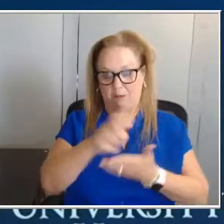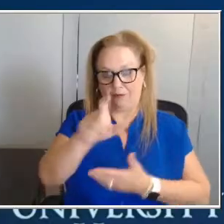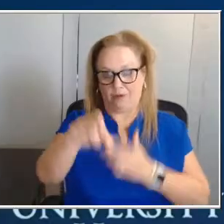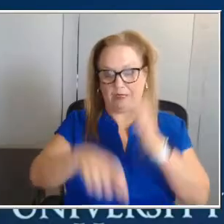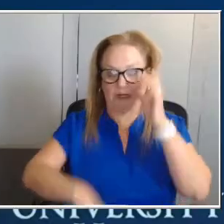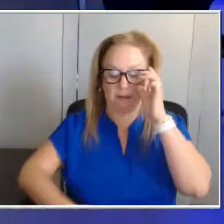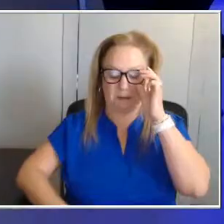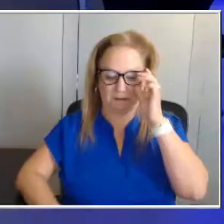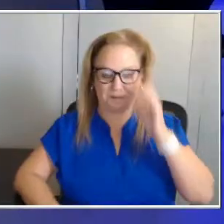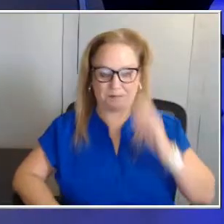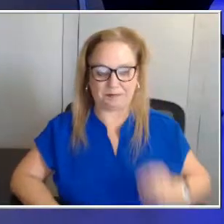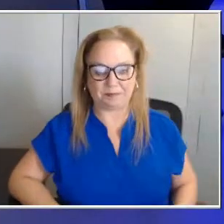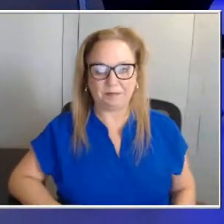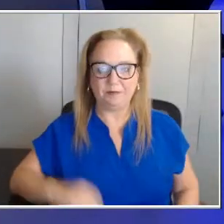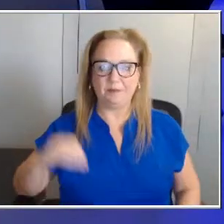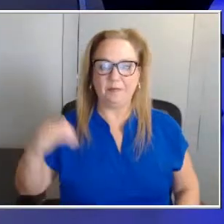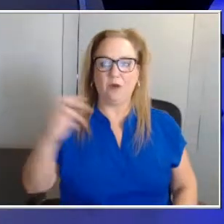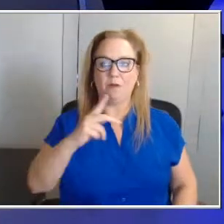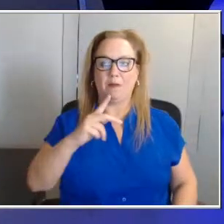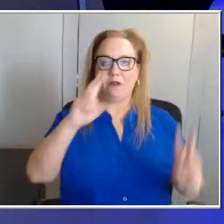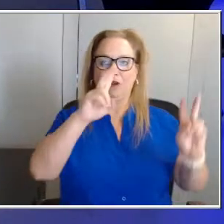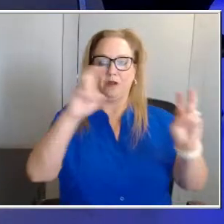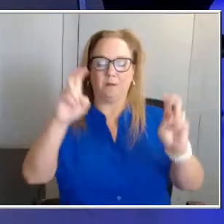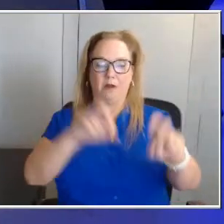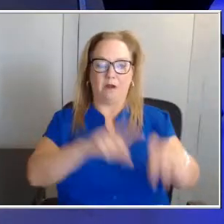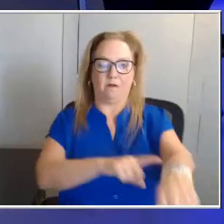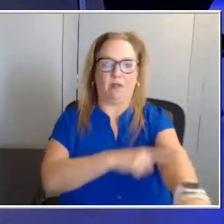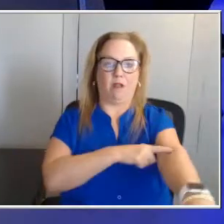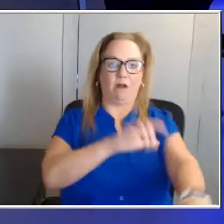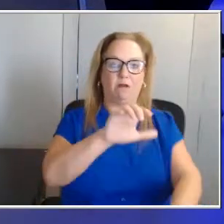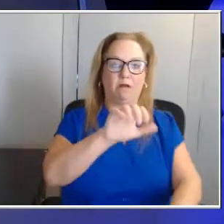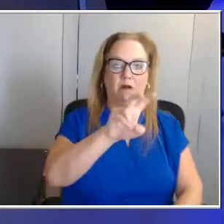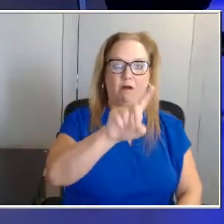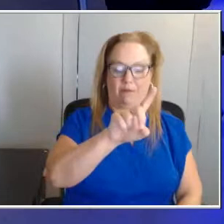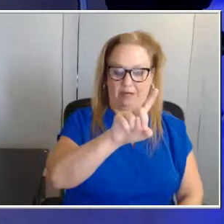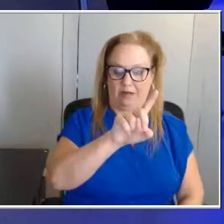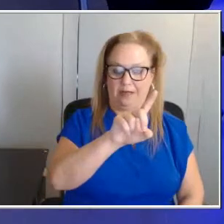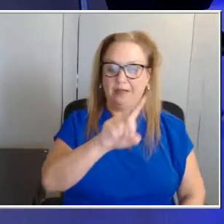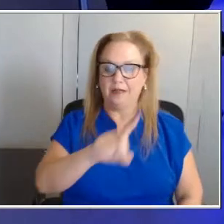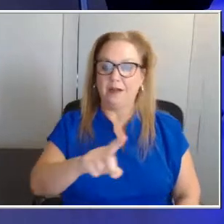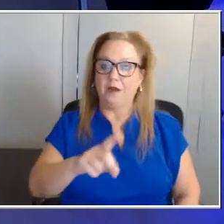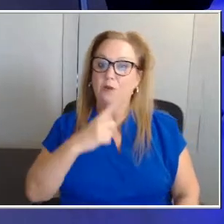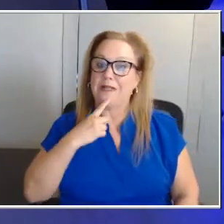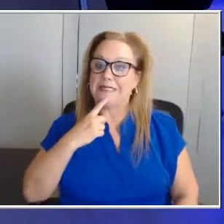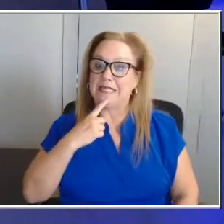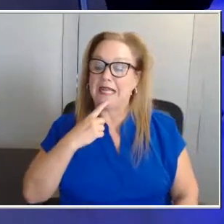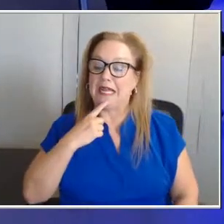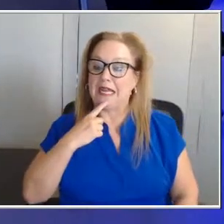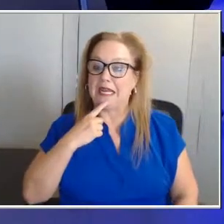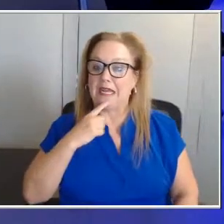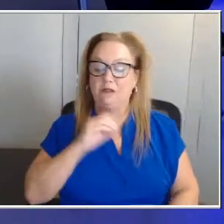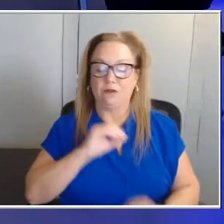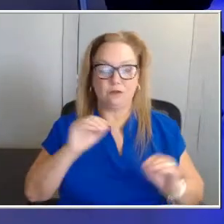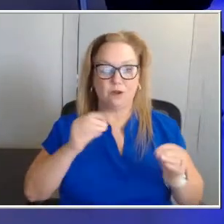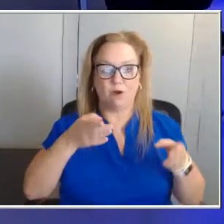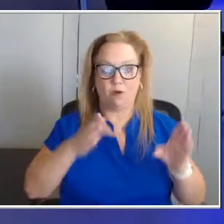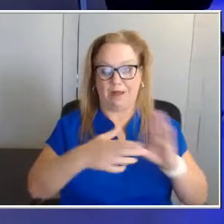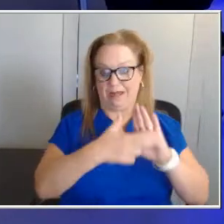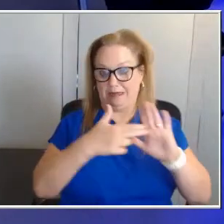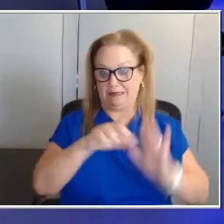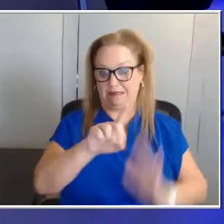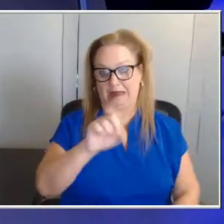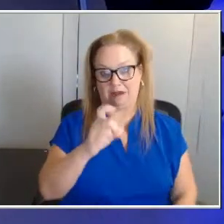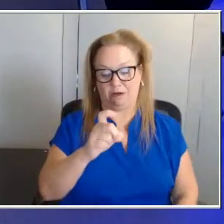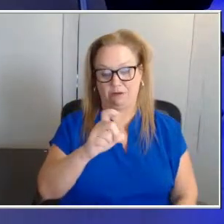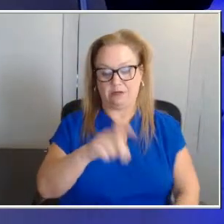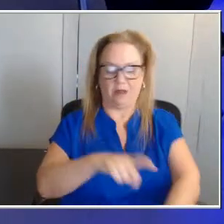Okay, turning back to our topic of long COVID. Dr. Comfort, we say there's not a way to diagnose long COVID. So